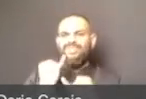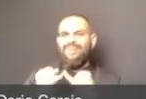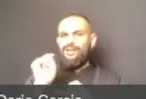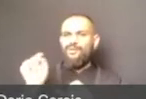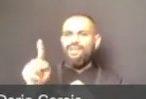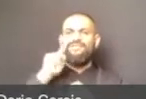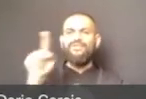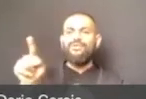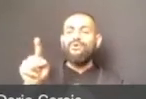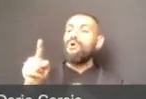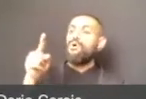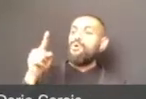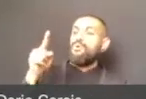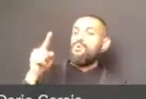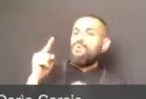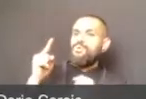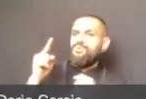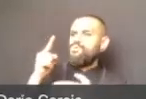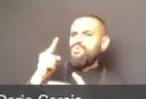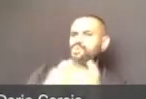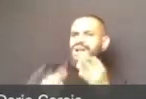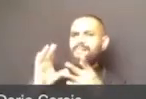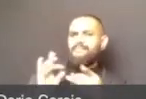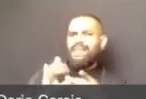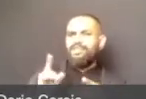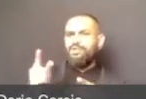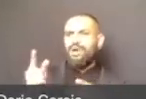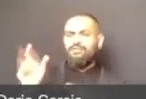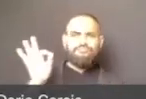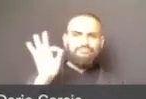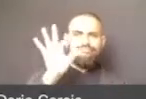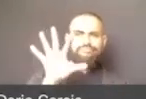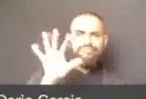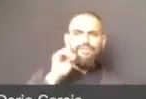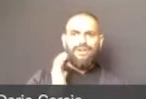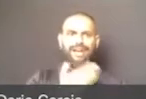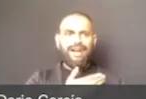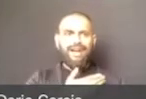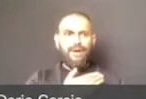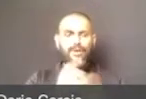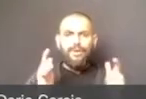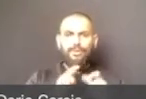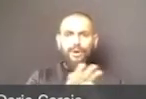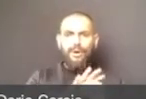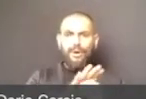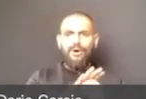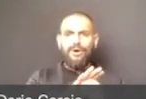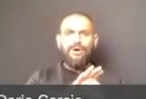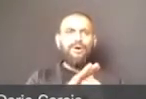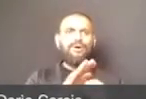is what message would you want to leave for our minority women veteran